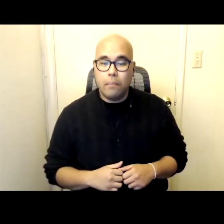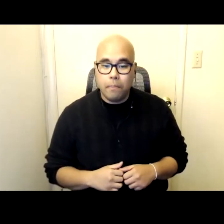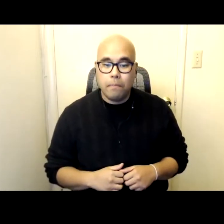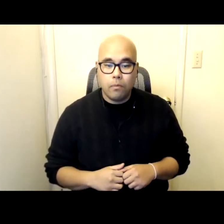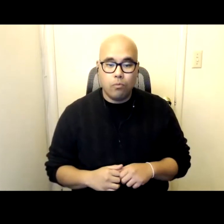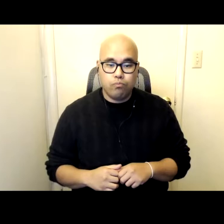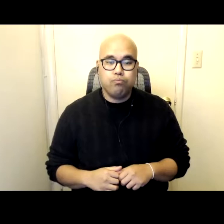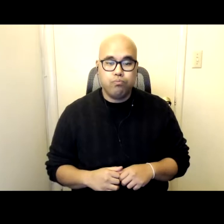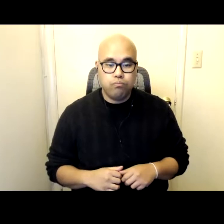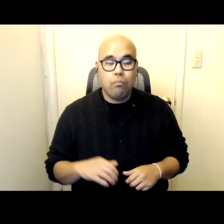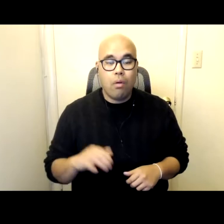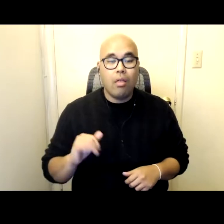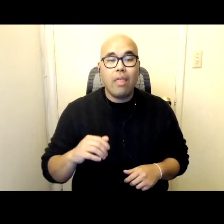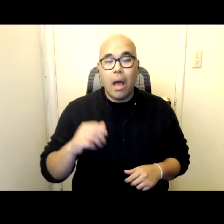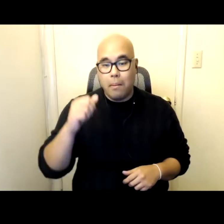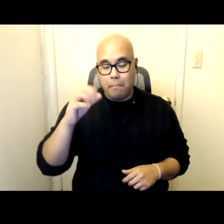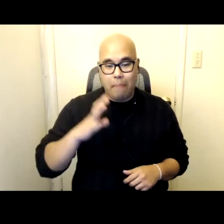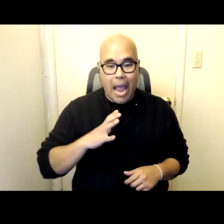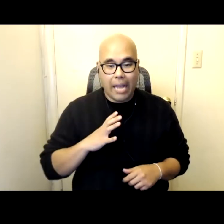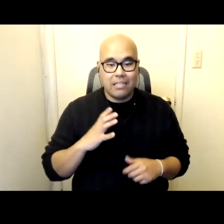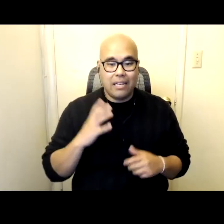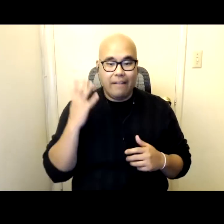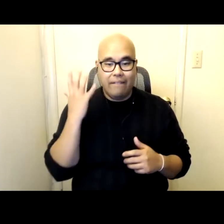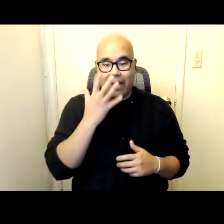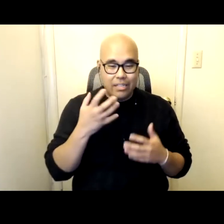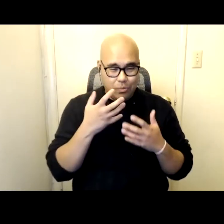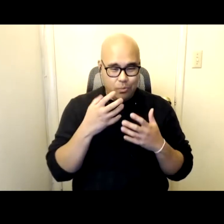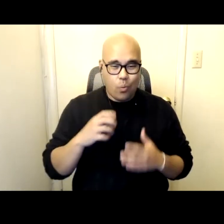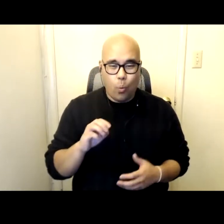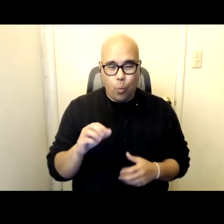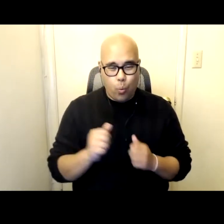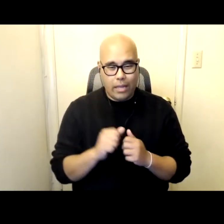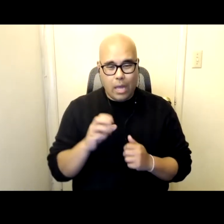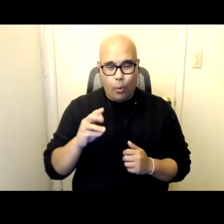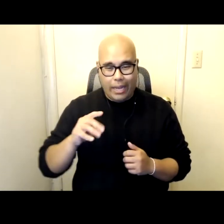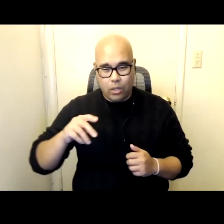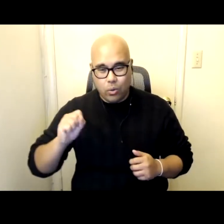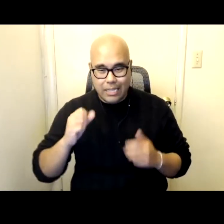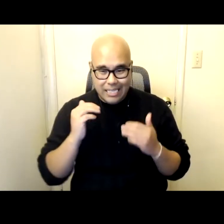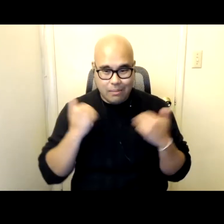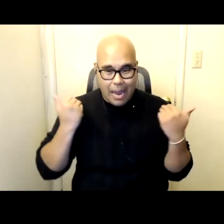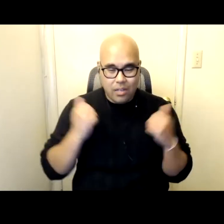The man's wrinkled face splits into a brilliant smile of fake teeth.